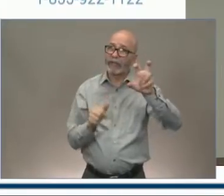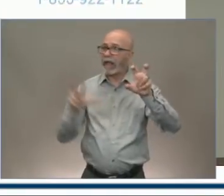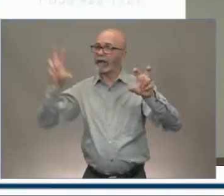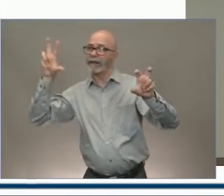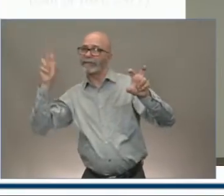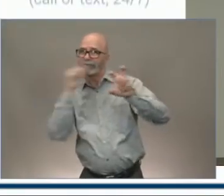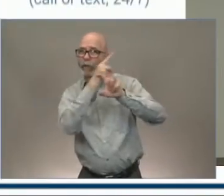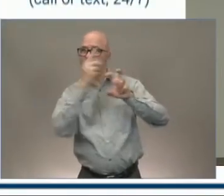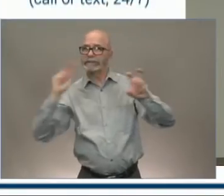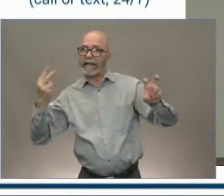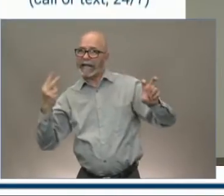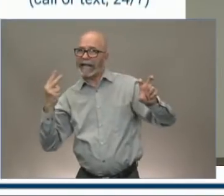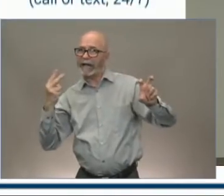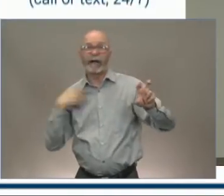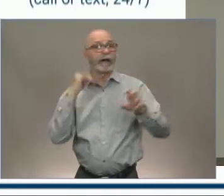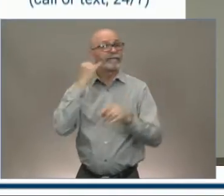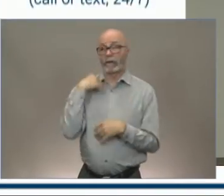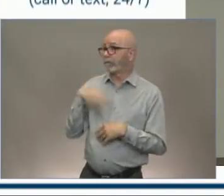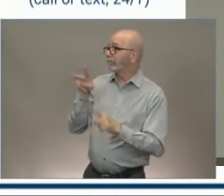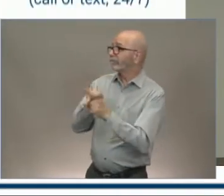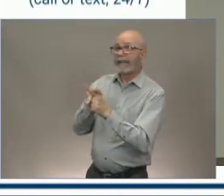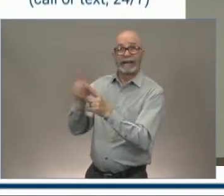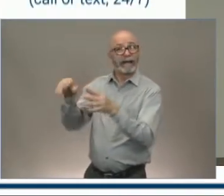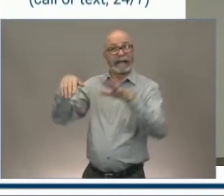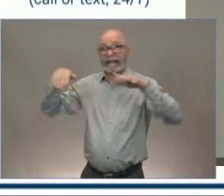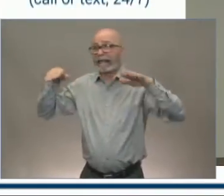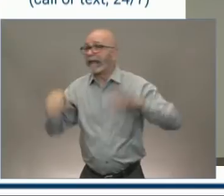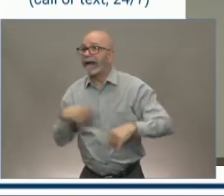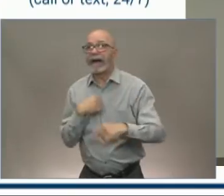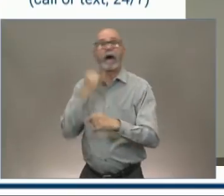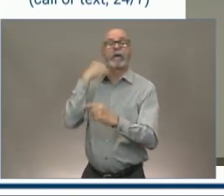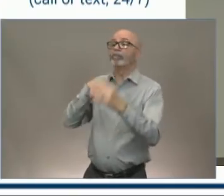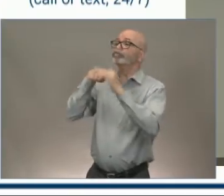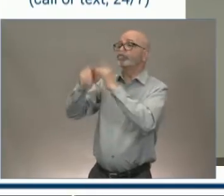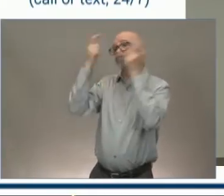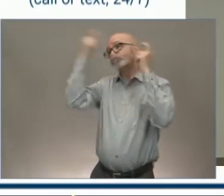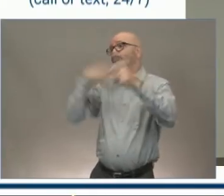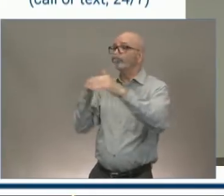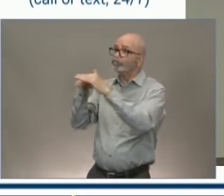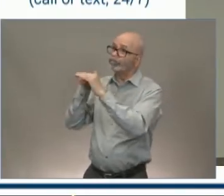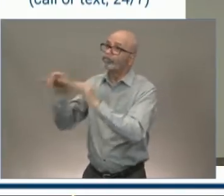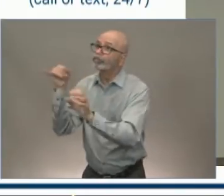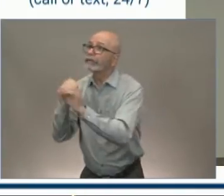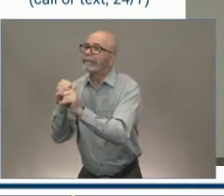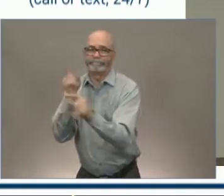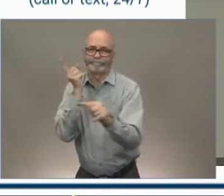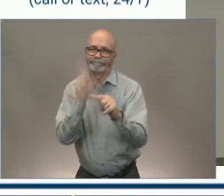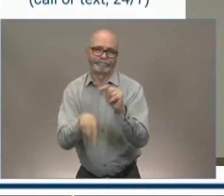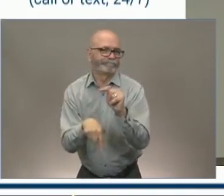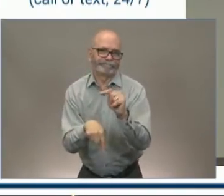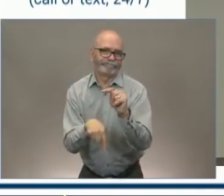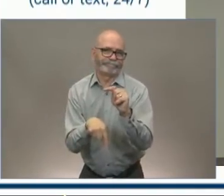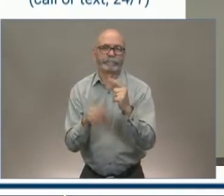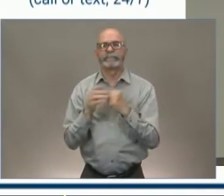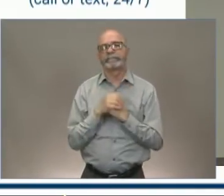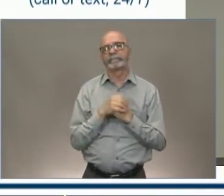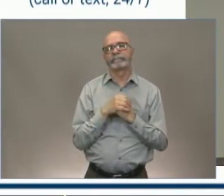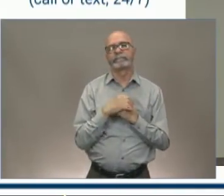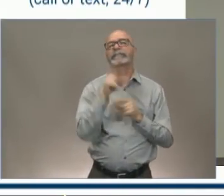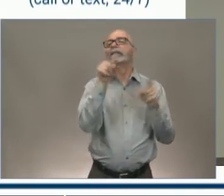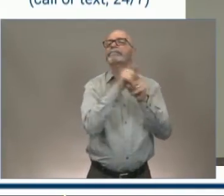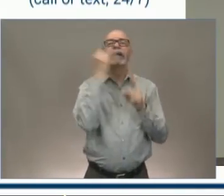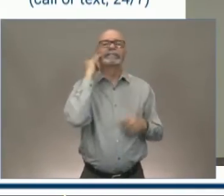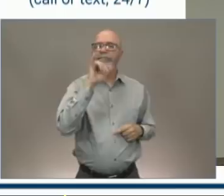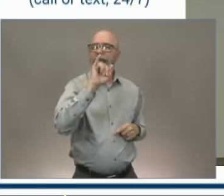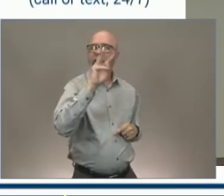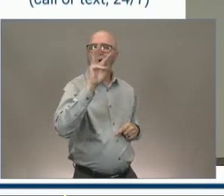without or at the pharmacy without an appointment, you won't be able to get immunized. These are, like we did for the 80-plus clinic at the IWK, these